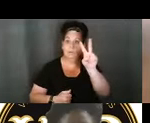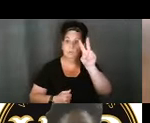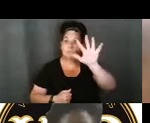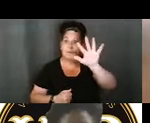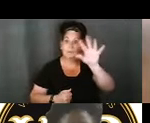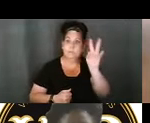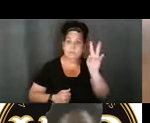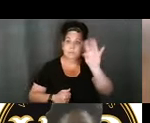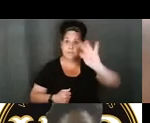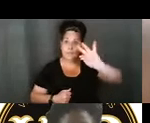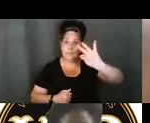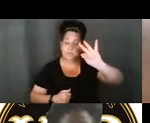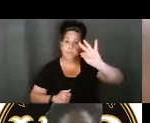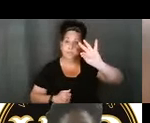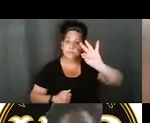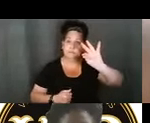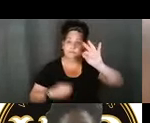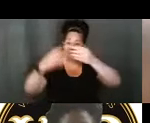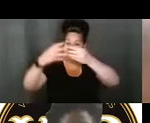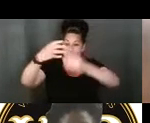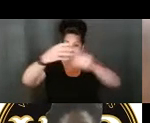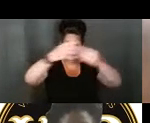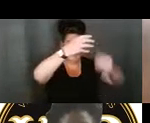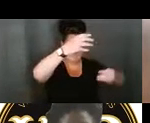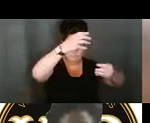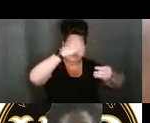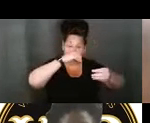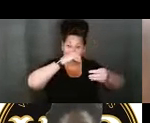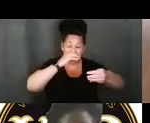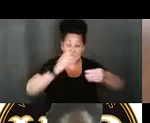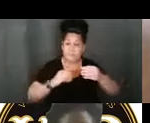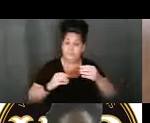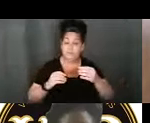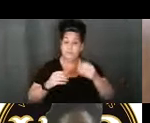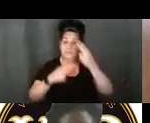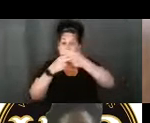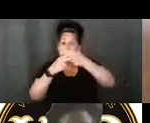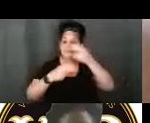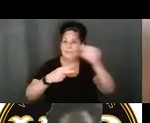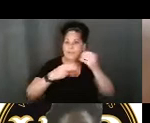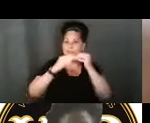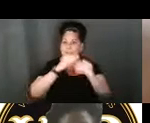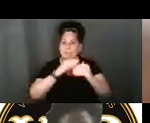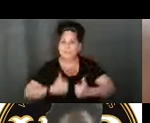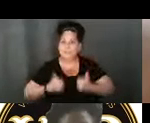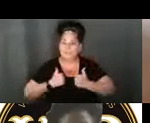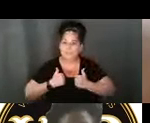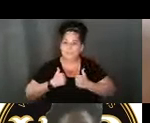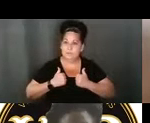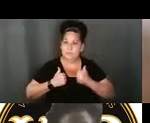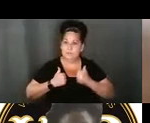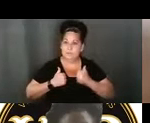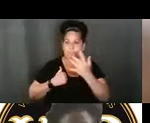478-779-2579. I have listed our names and our email addresses if you wish to contact us